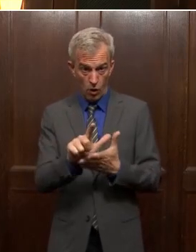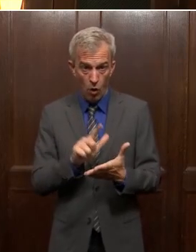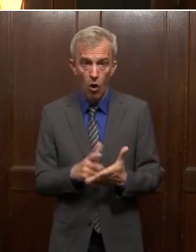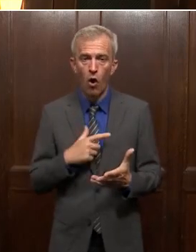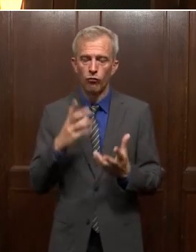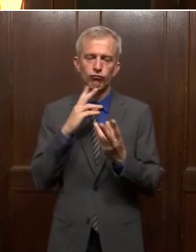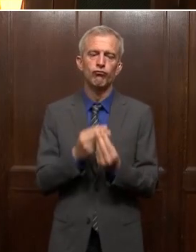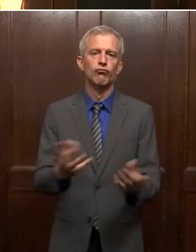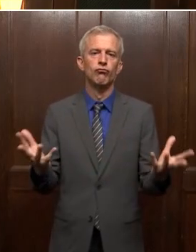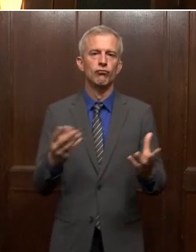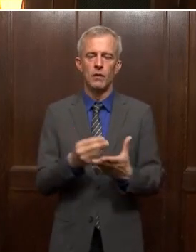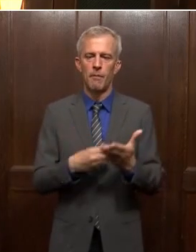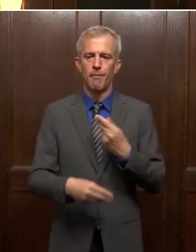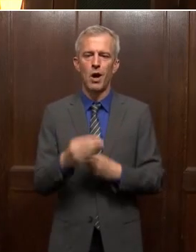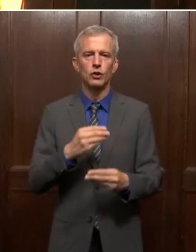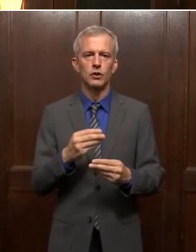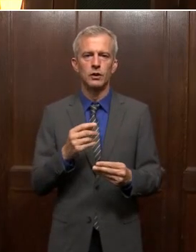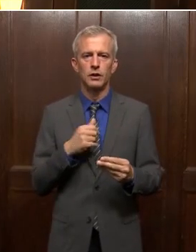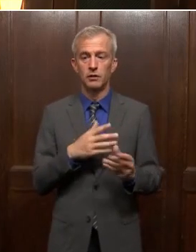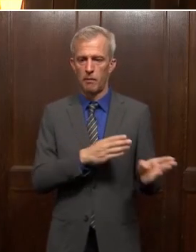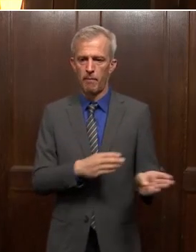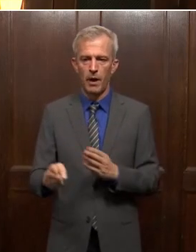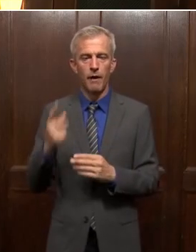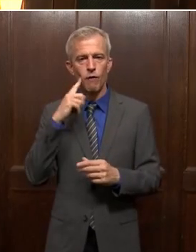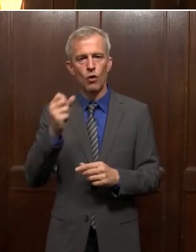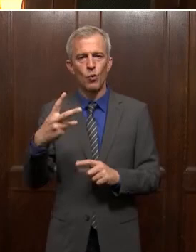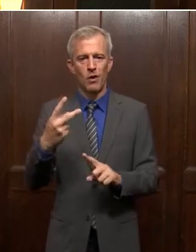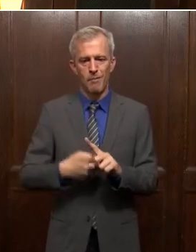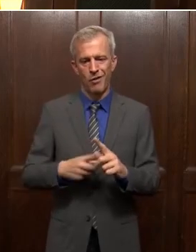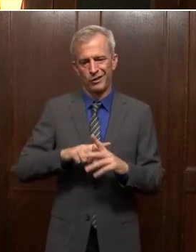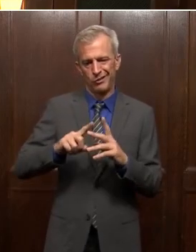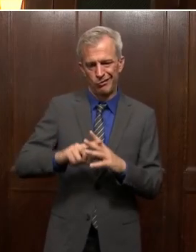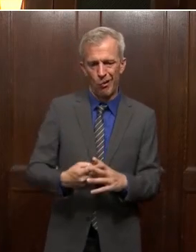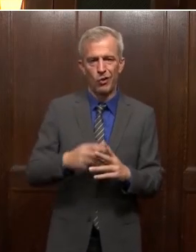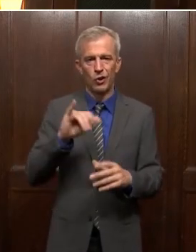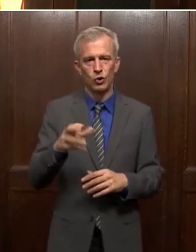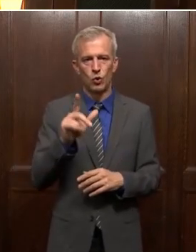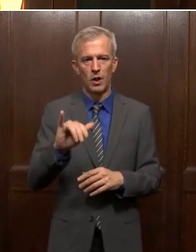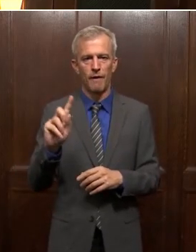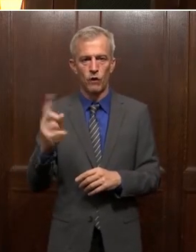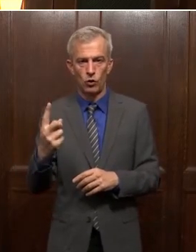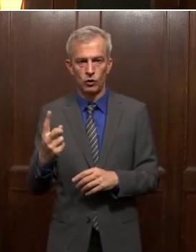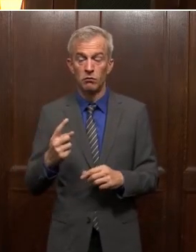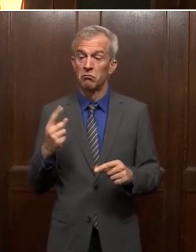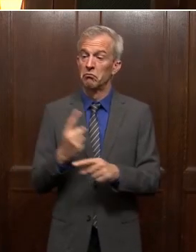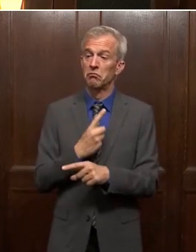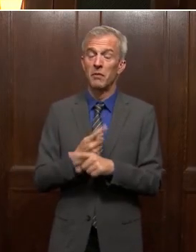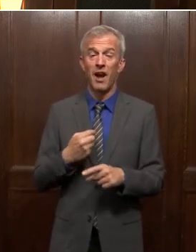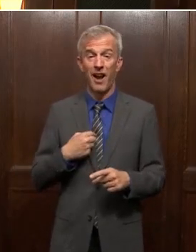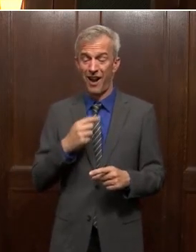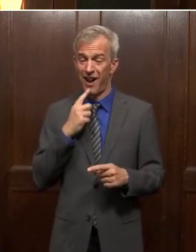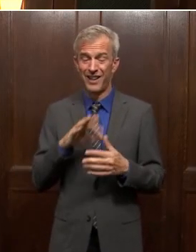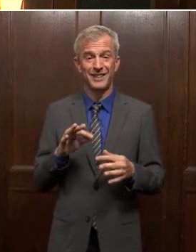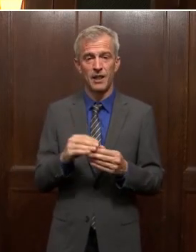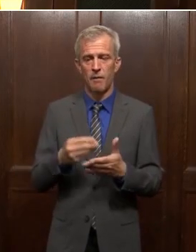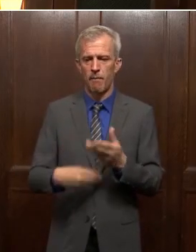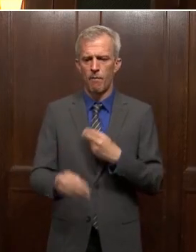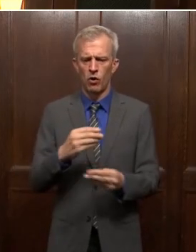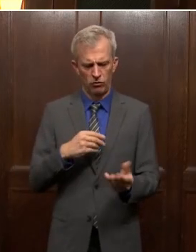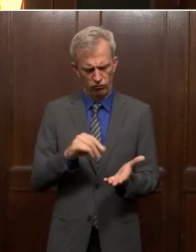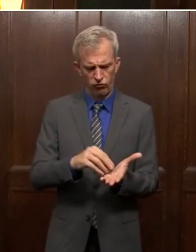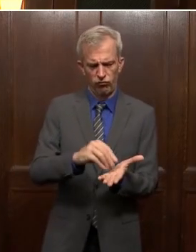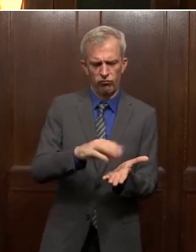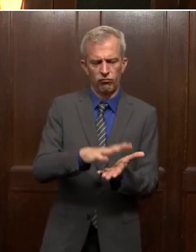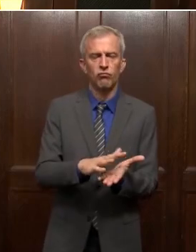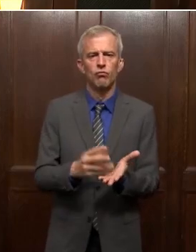that start on July 1st. I usually say that budgets are a statement of our values, but as I shared last night,